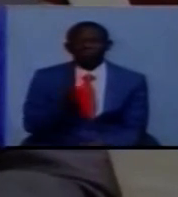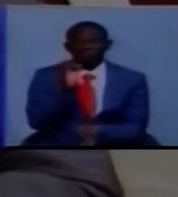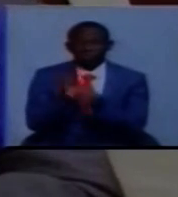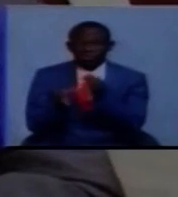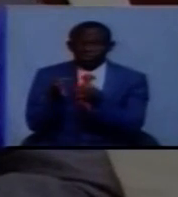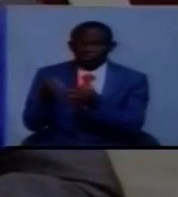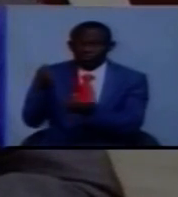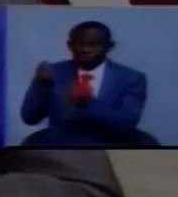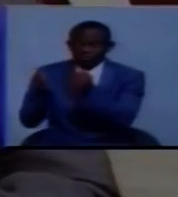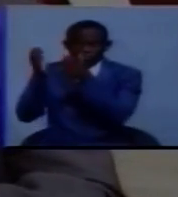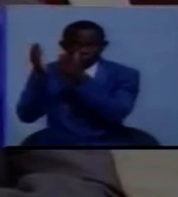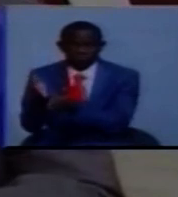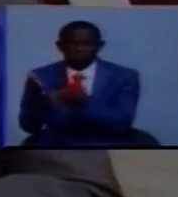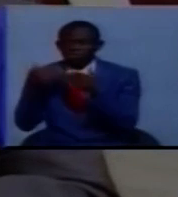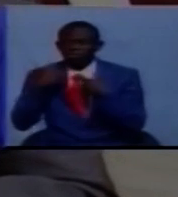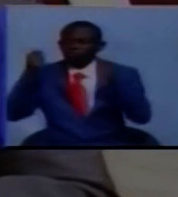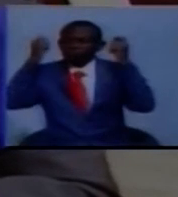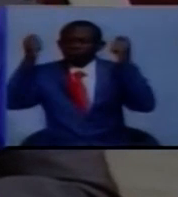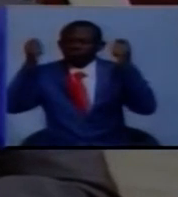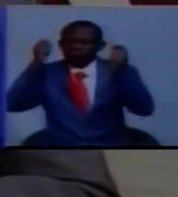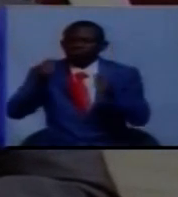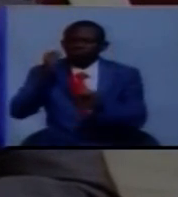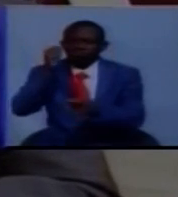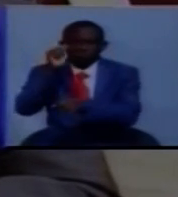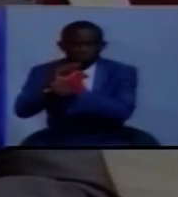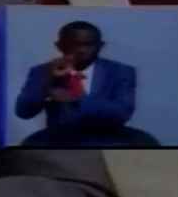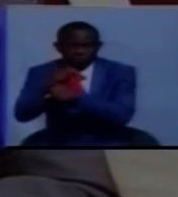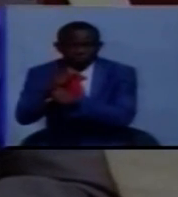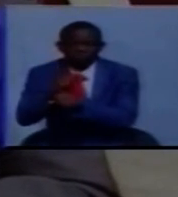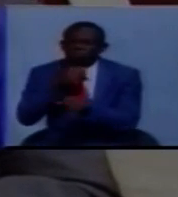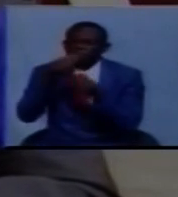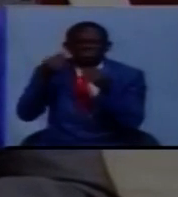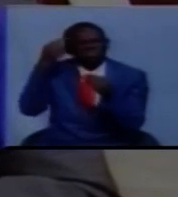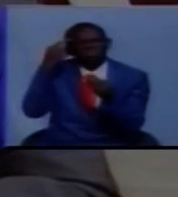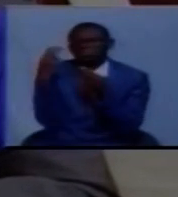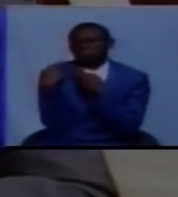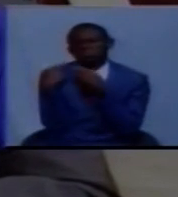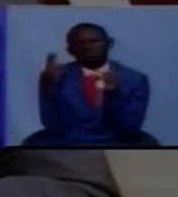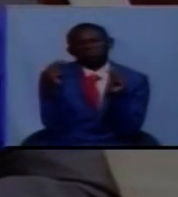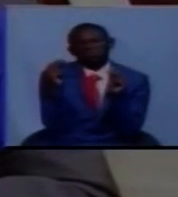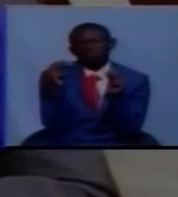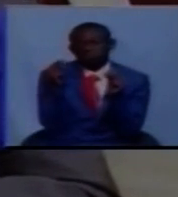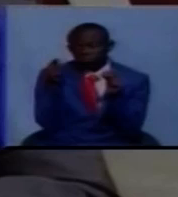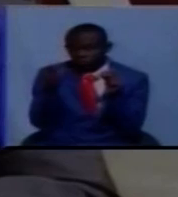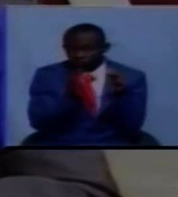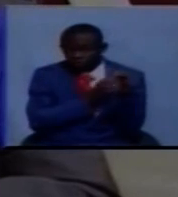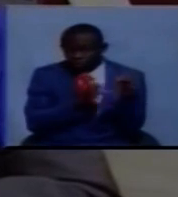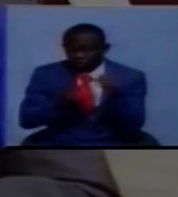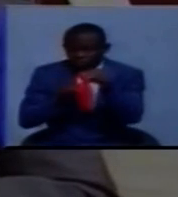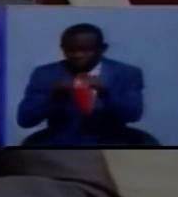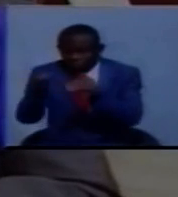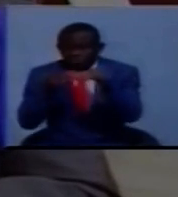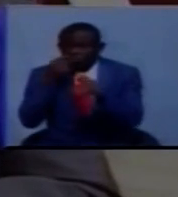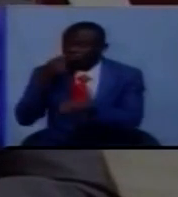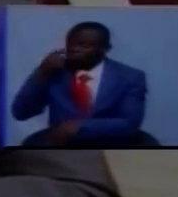not the responsibility of government. It is for management to make sure that you guys go to work, isn't it? So it is the responsibility